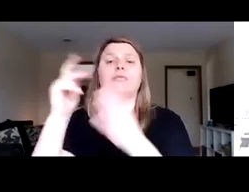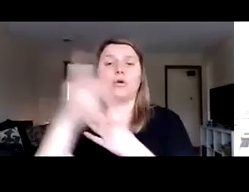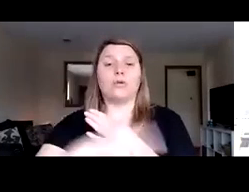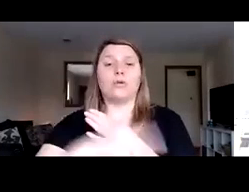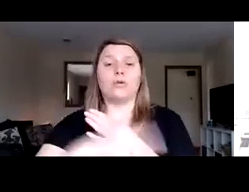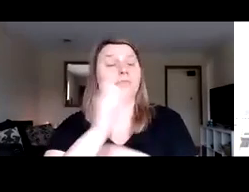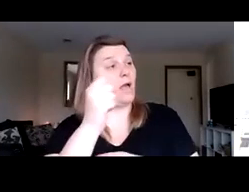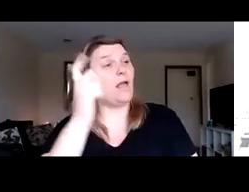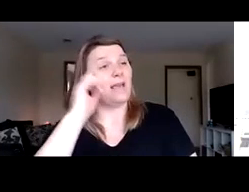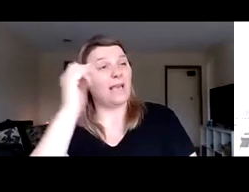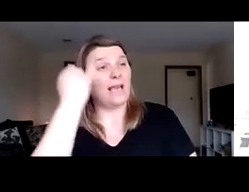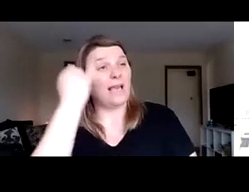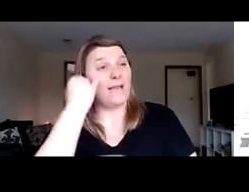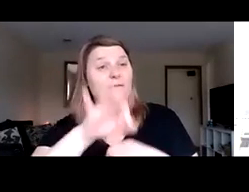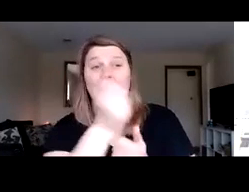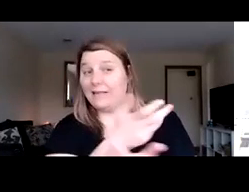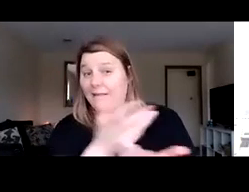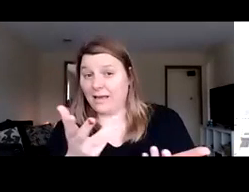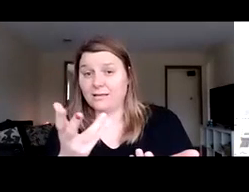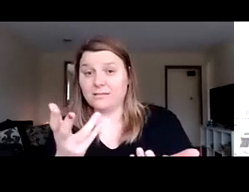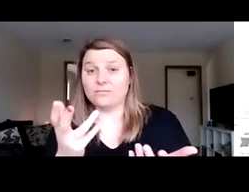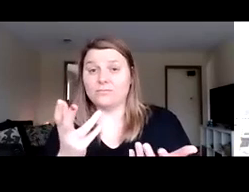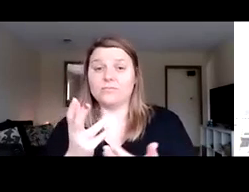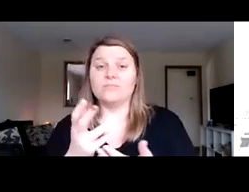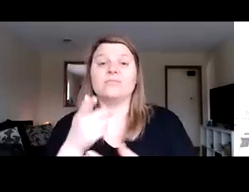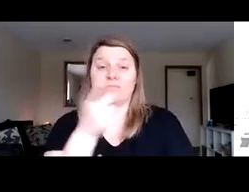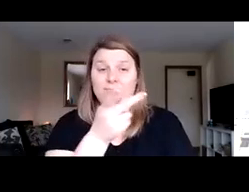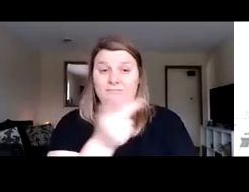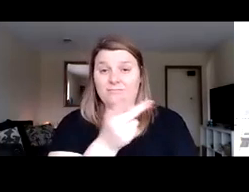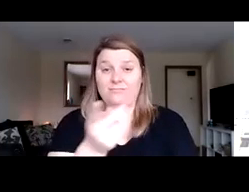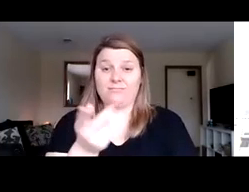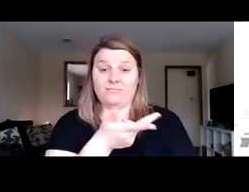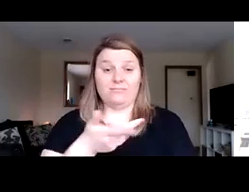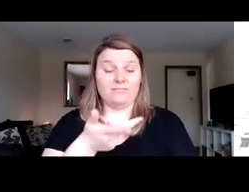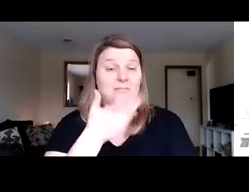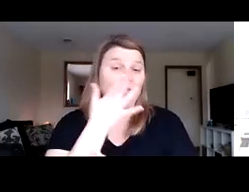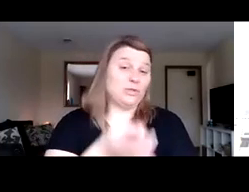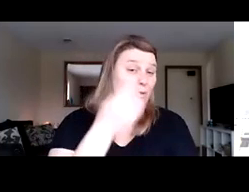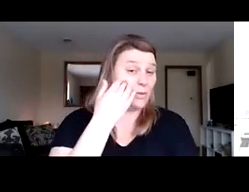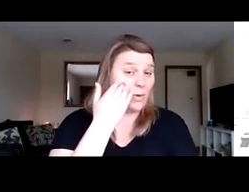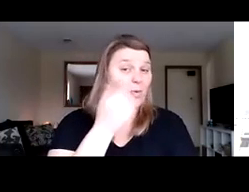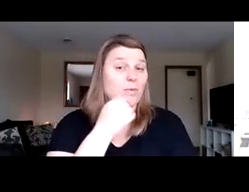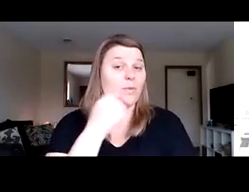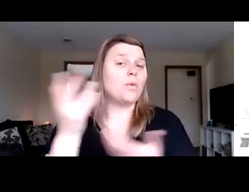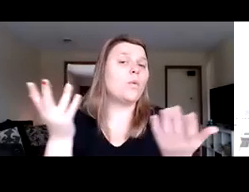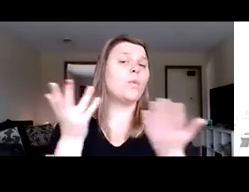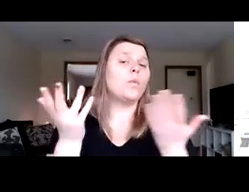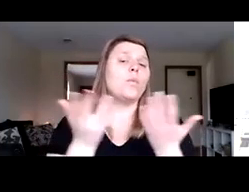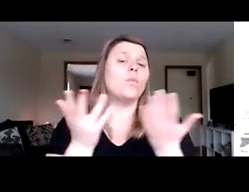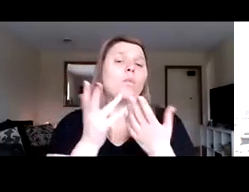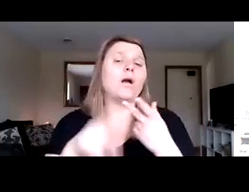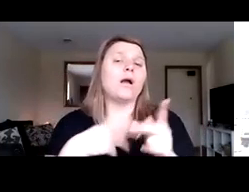Yeah, and I think if you find anything out, like I imagine Christine, Alexa, you myself would be really interested in knowing what sort